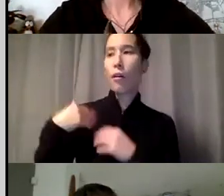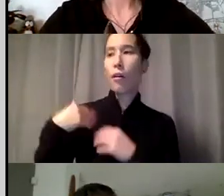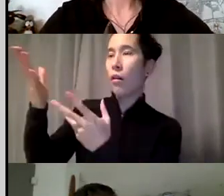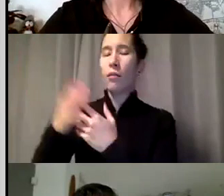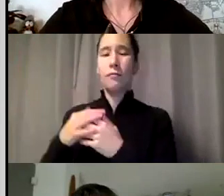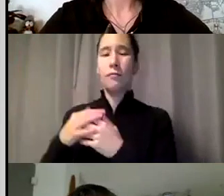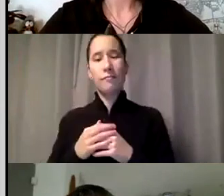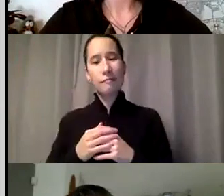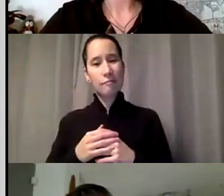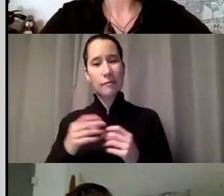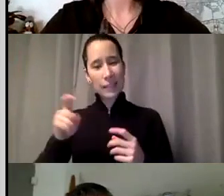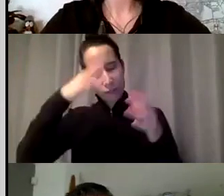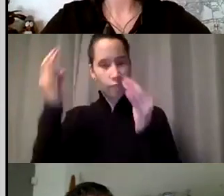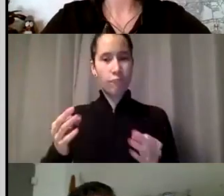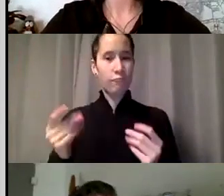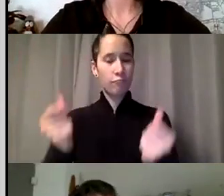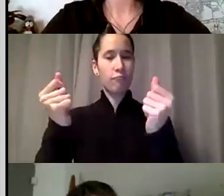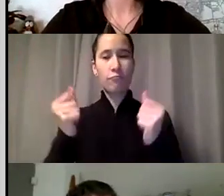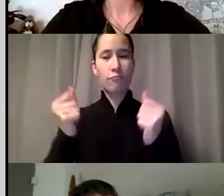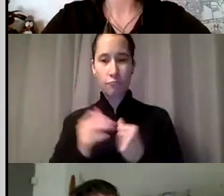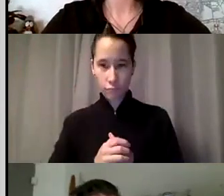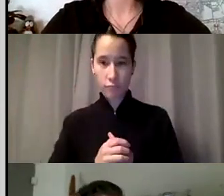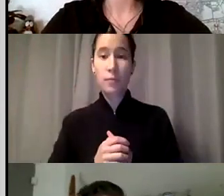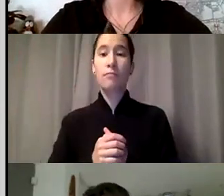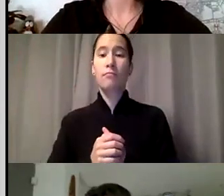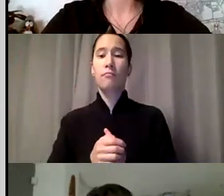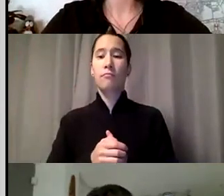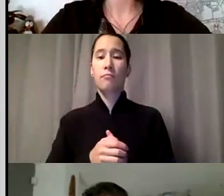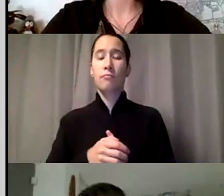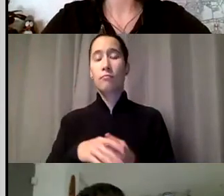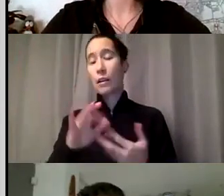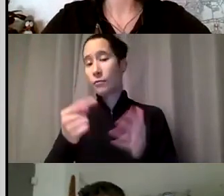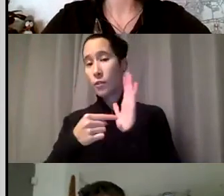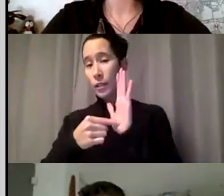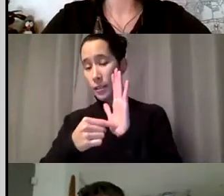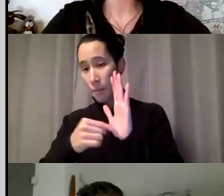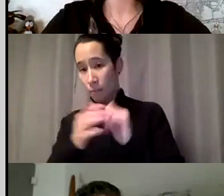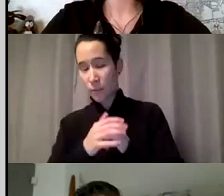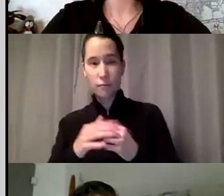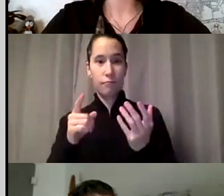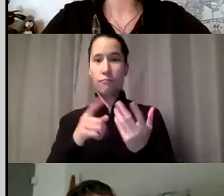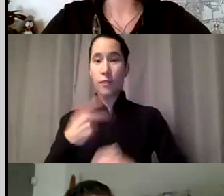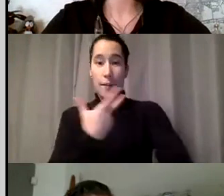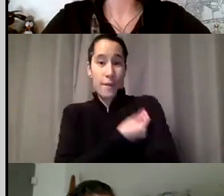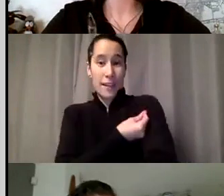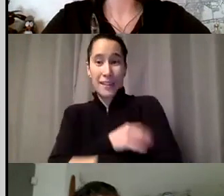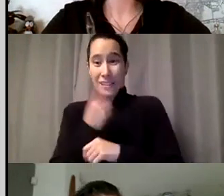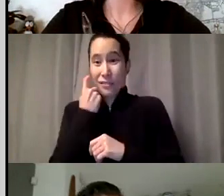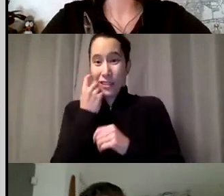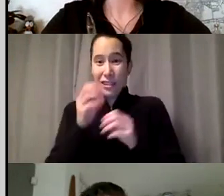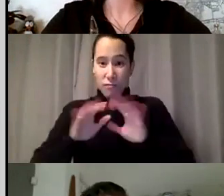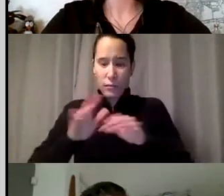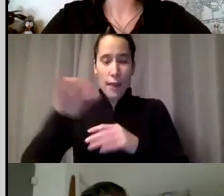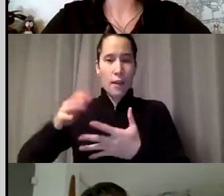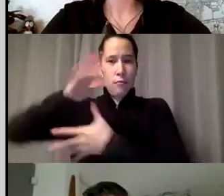say is, as some things come up like vaccine rollout, that those are things that take priority, that then